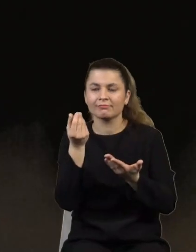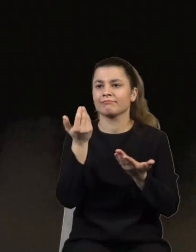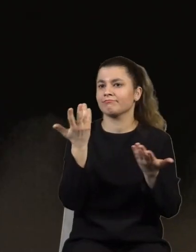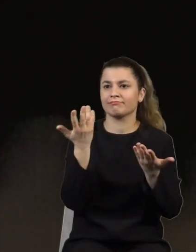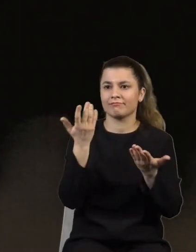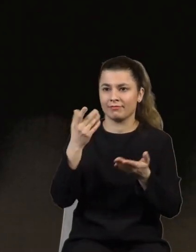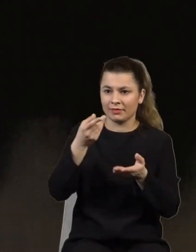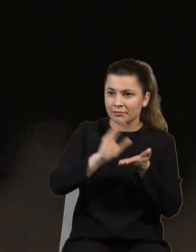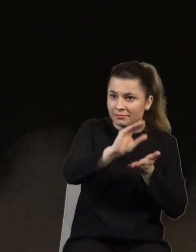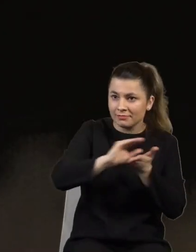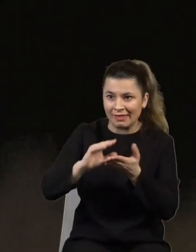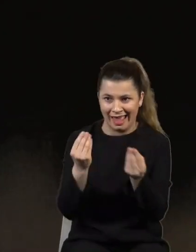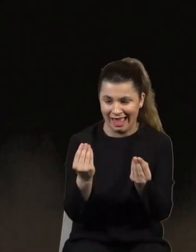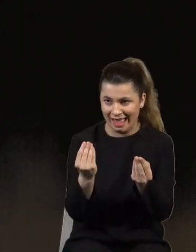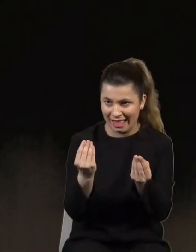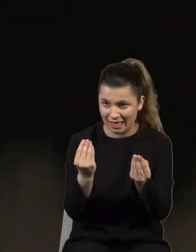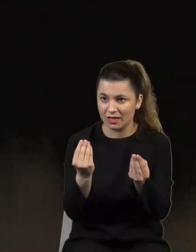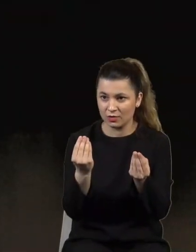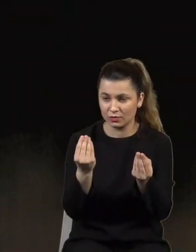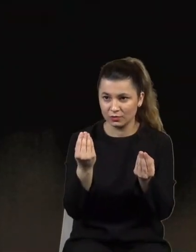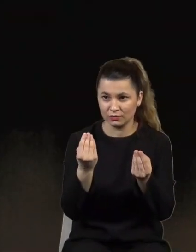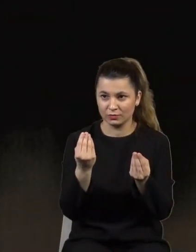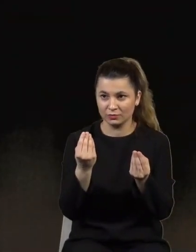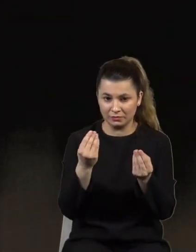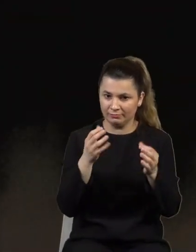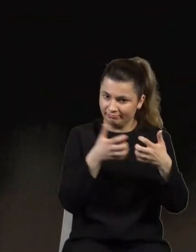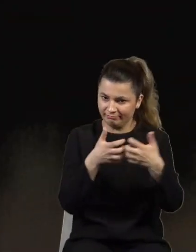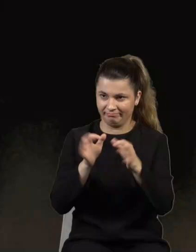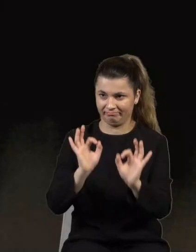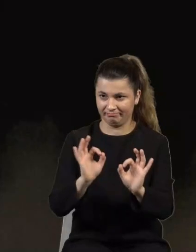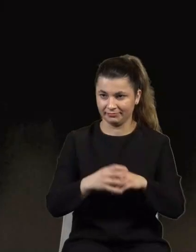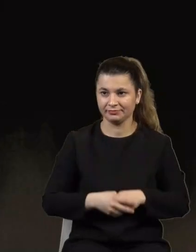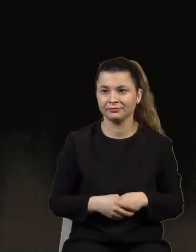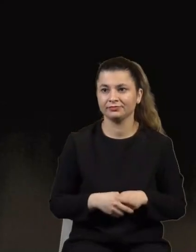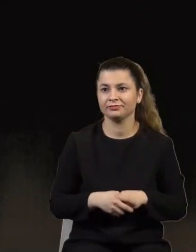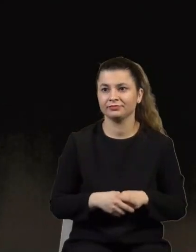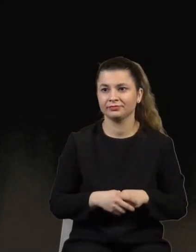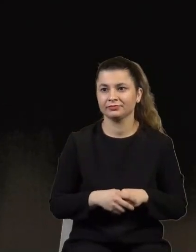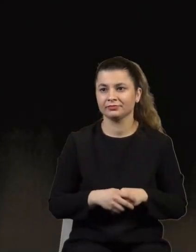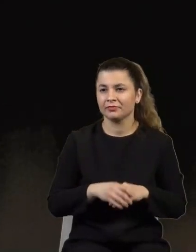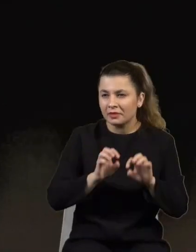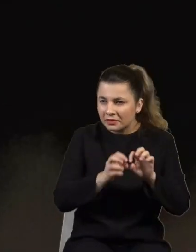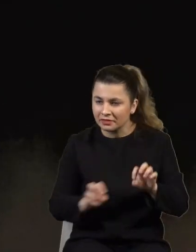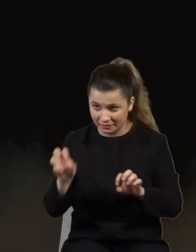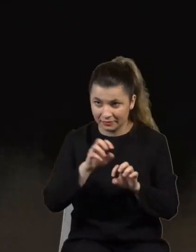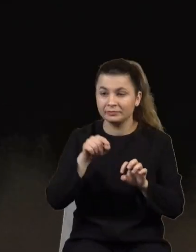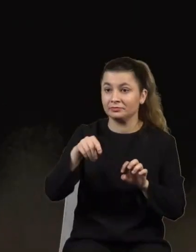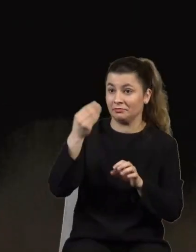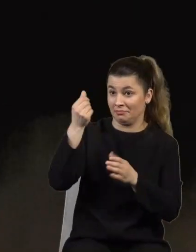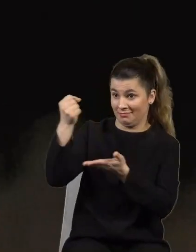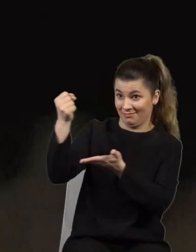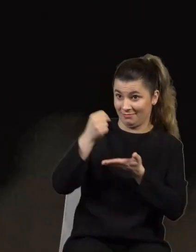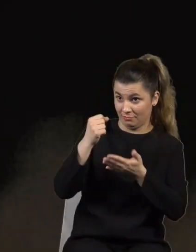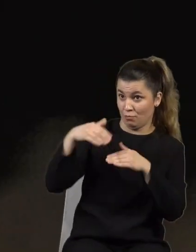benefiting from for those regions that get the most percentage of financing from